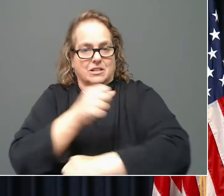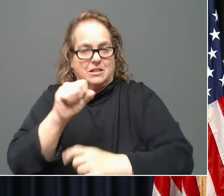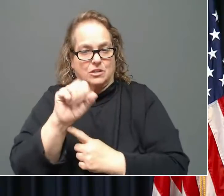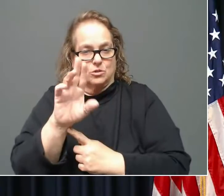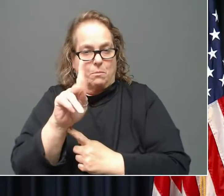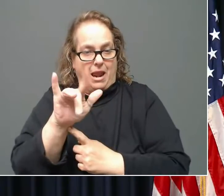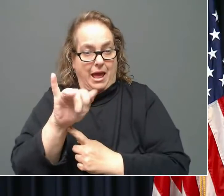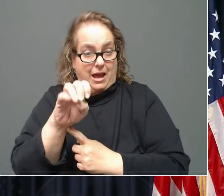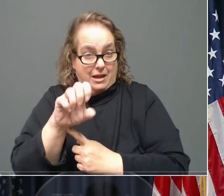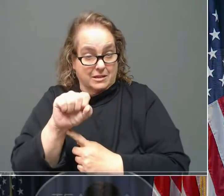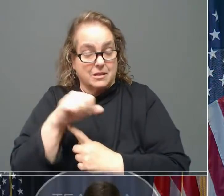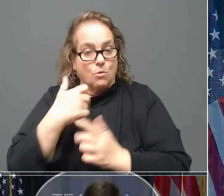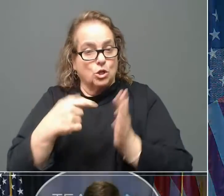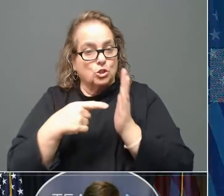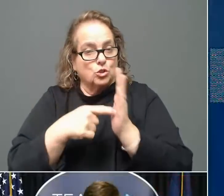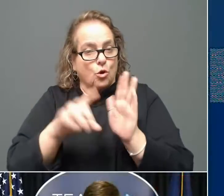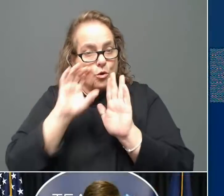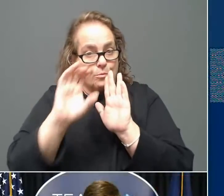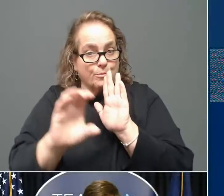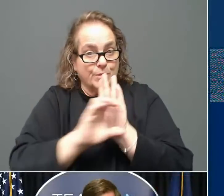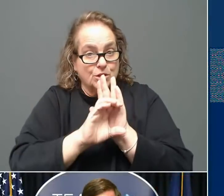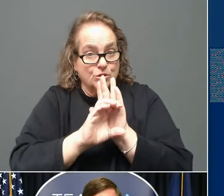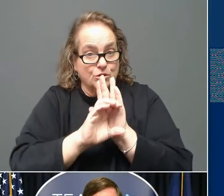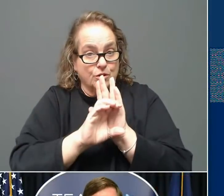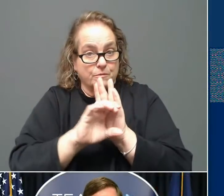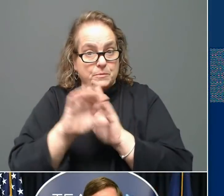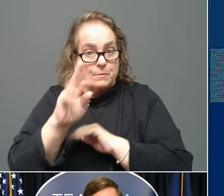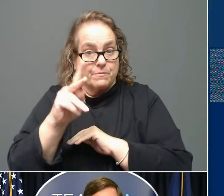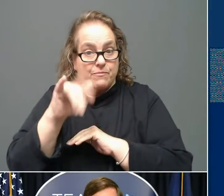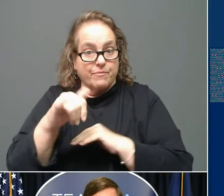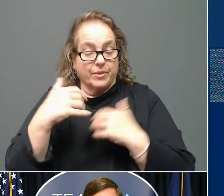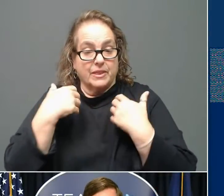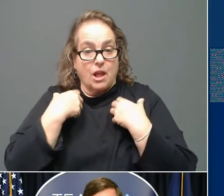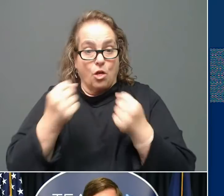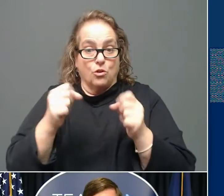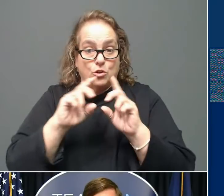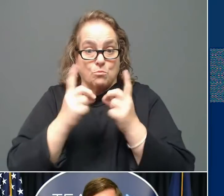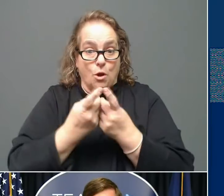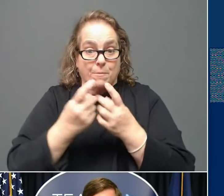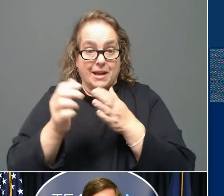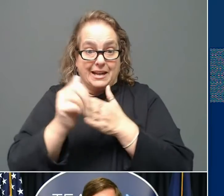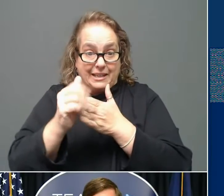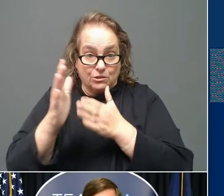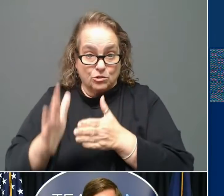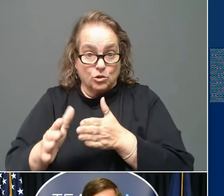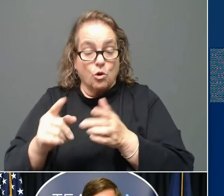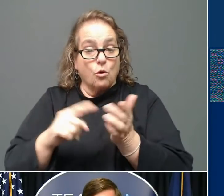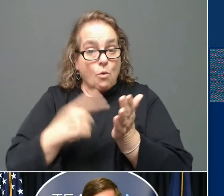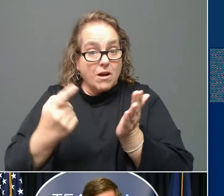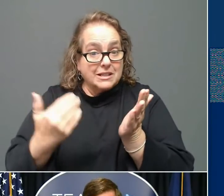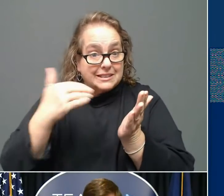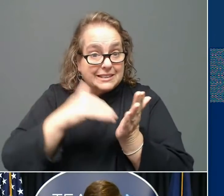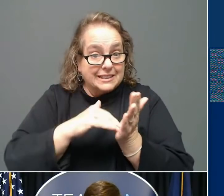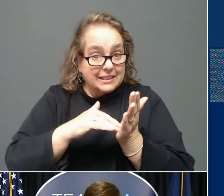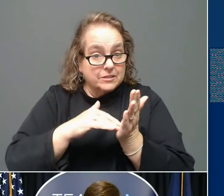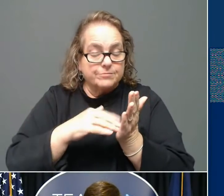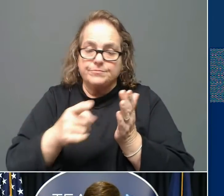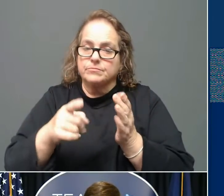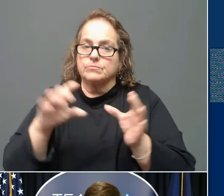picture of Kentucky Health Department leaders once again rising to the